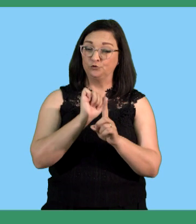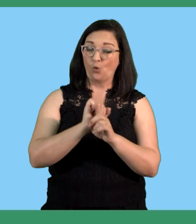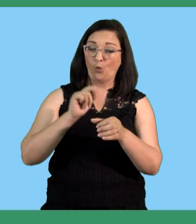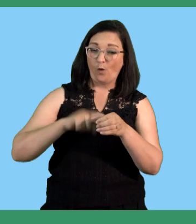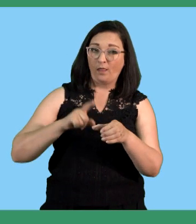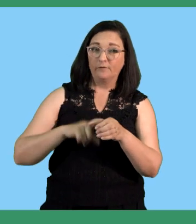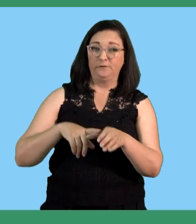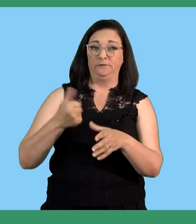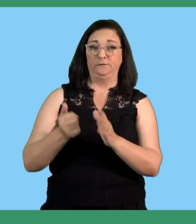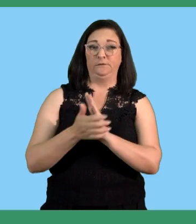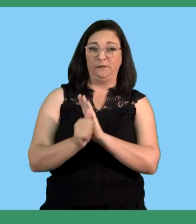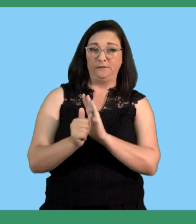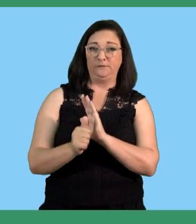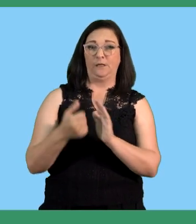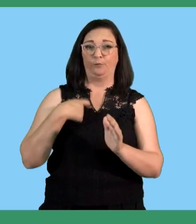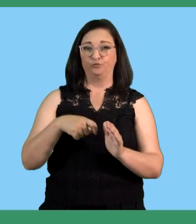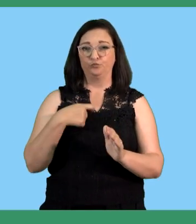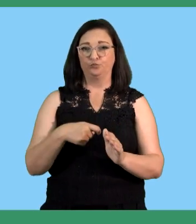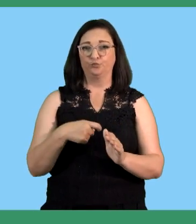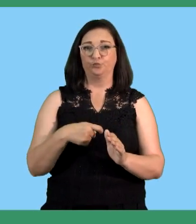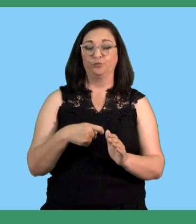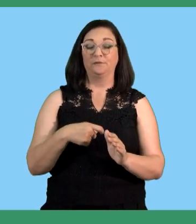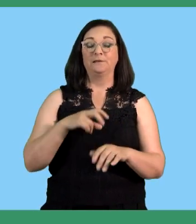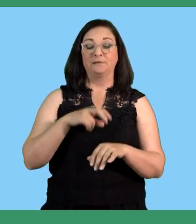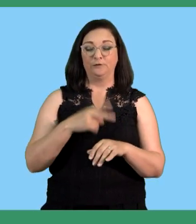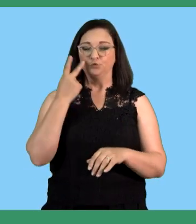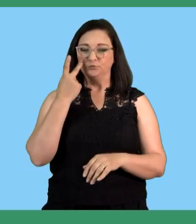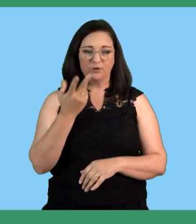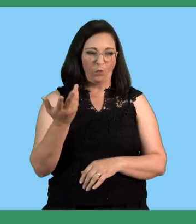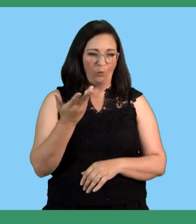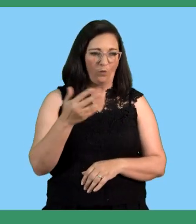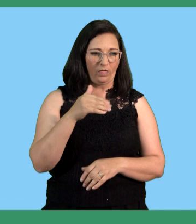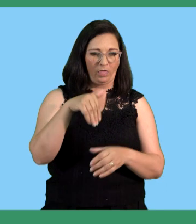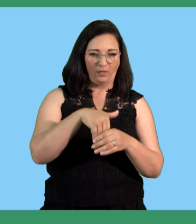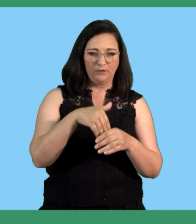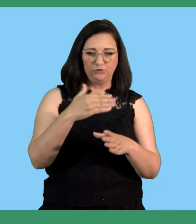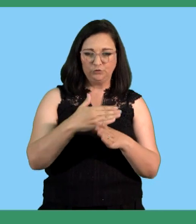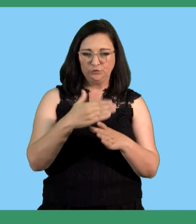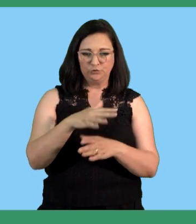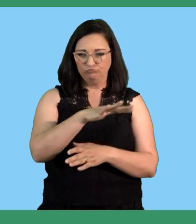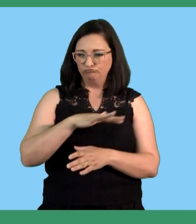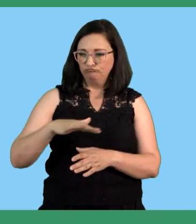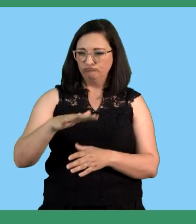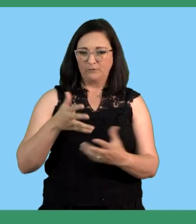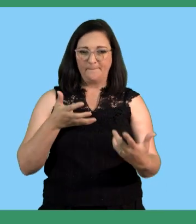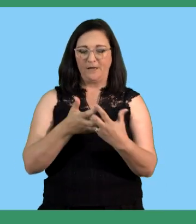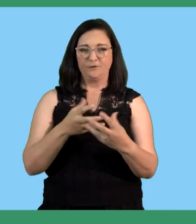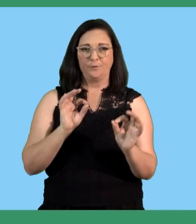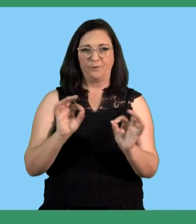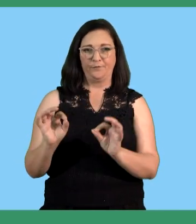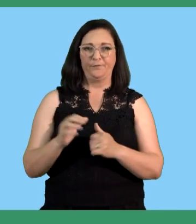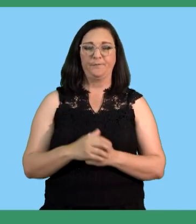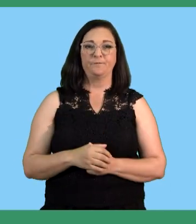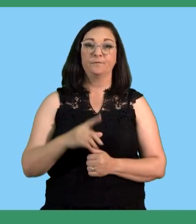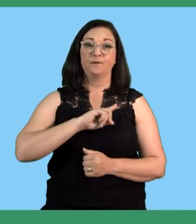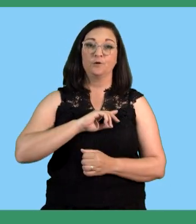the skills and personality of the selected candidate should be matched with the requirements of the job. Now, this will take us back to